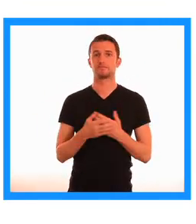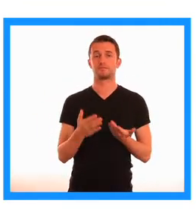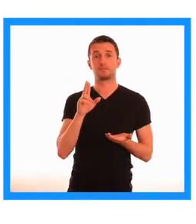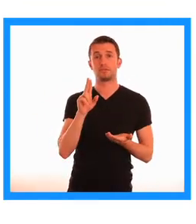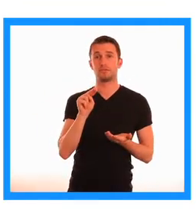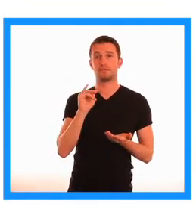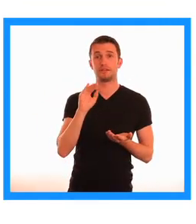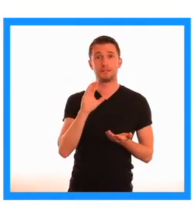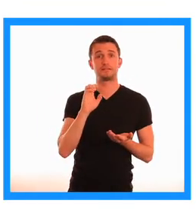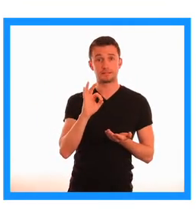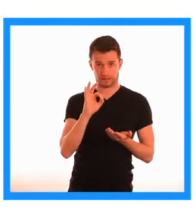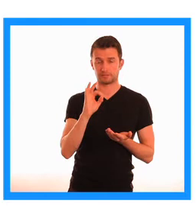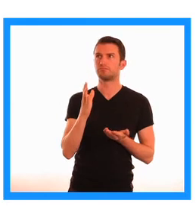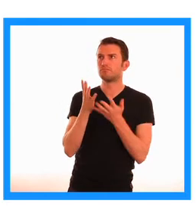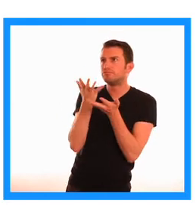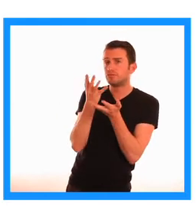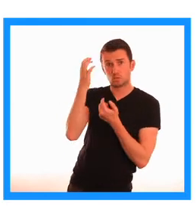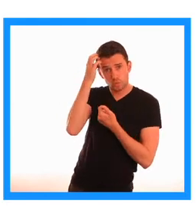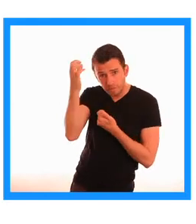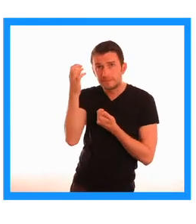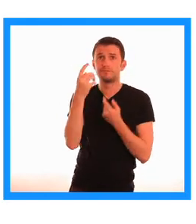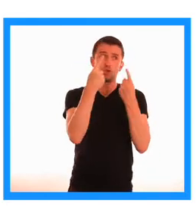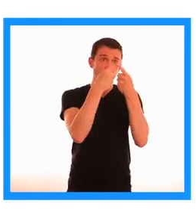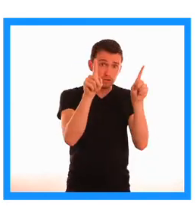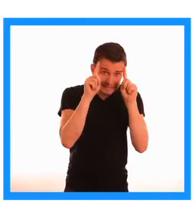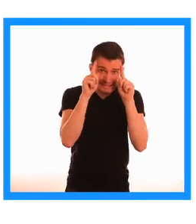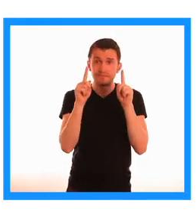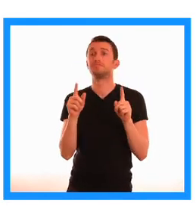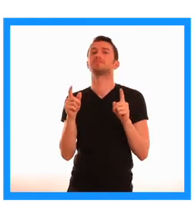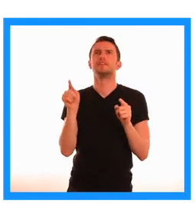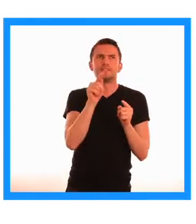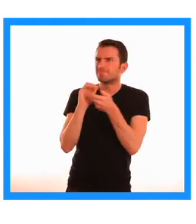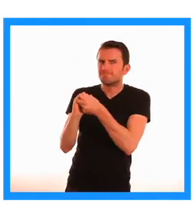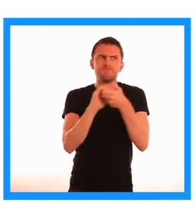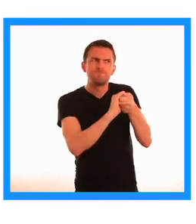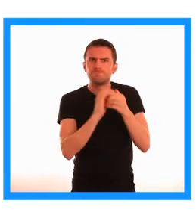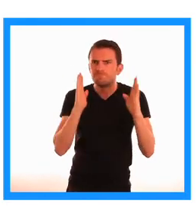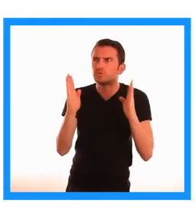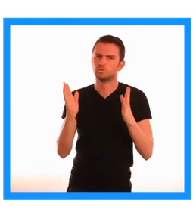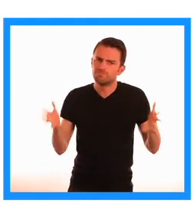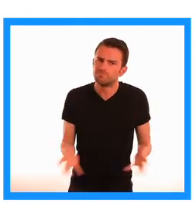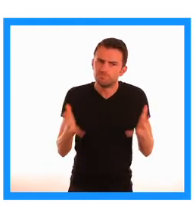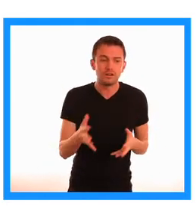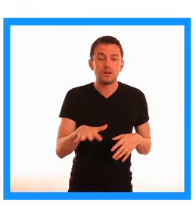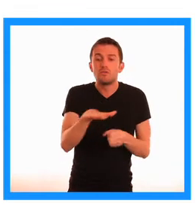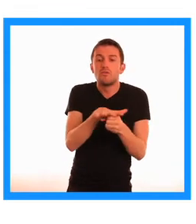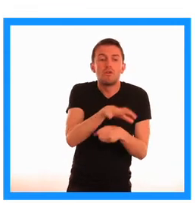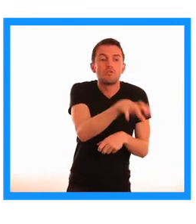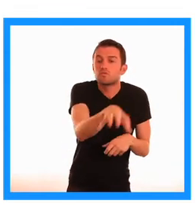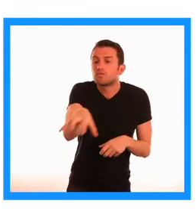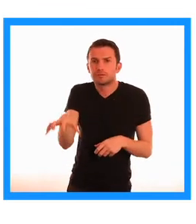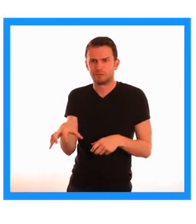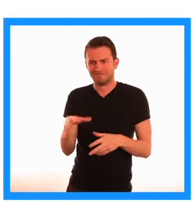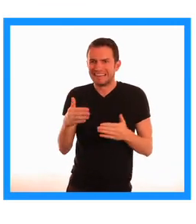to identify and assess children with disabilities who are at risk of social exclusion. In the meantime, the fragmented state of child disability